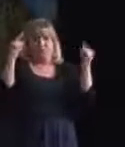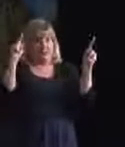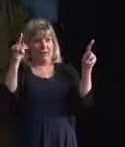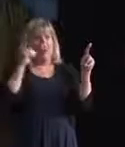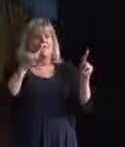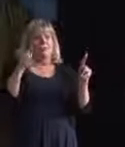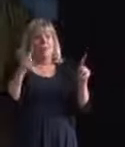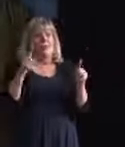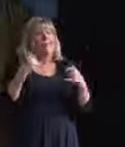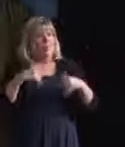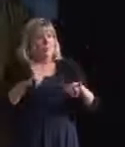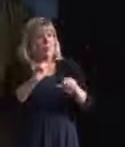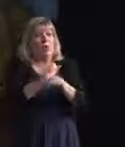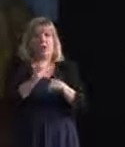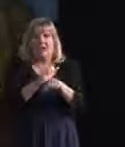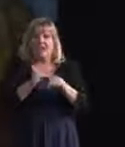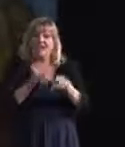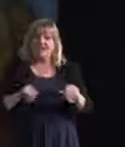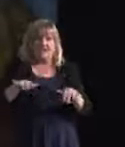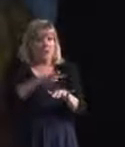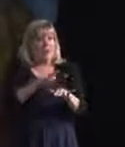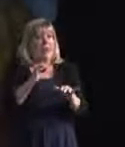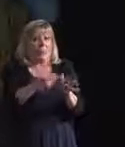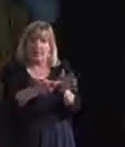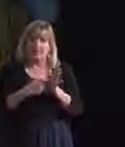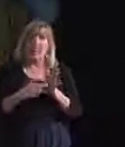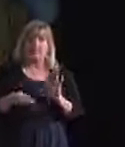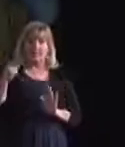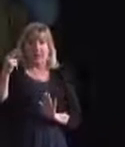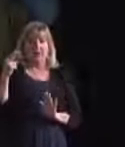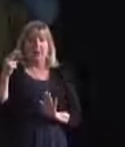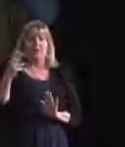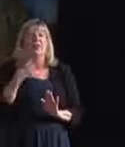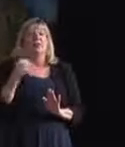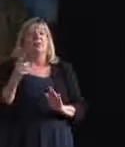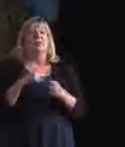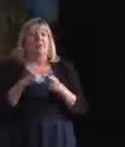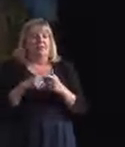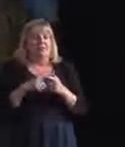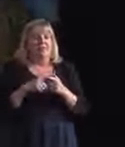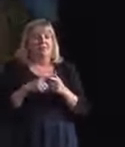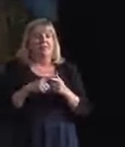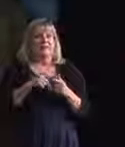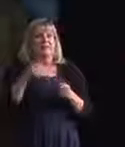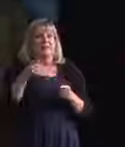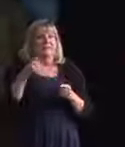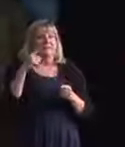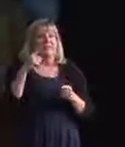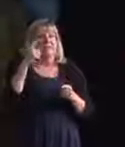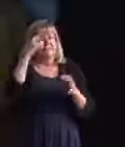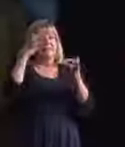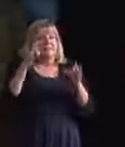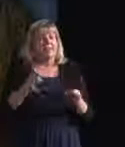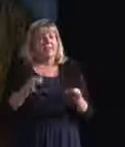demand for cheap labor in the fields remained. In the face of growing unrest, scapegoats were